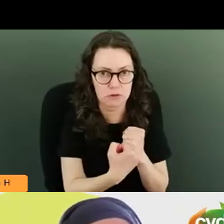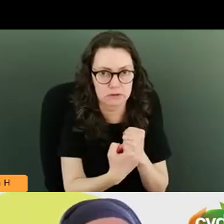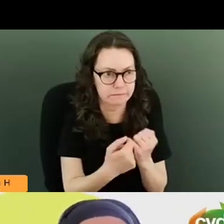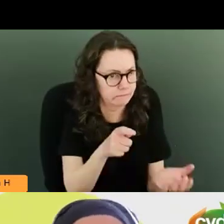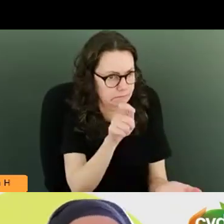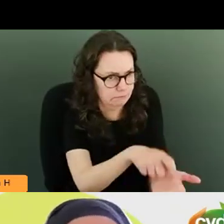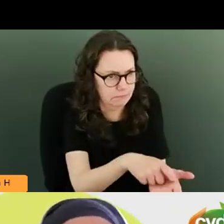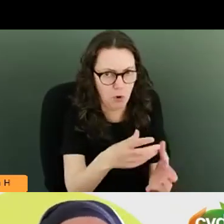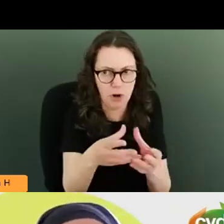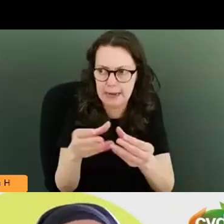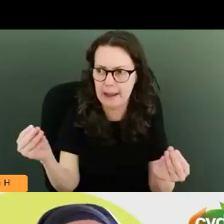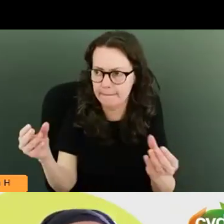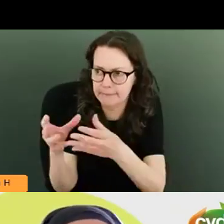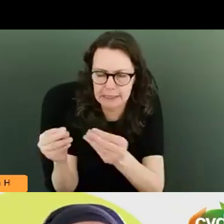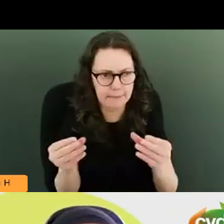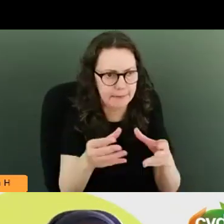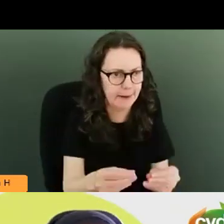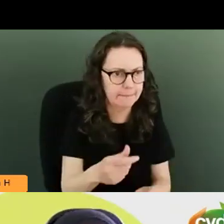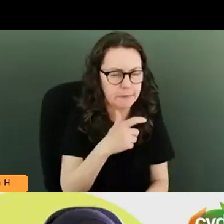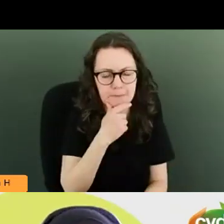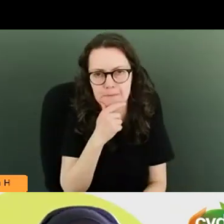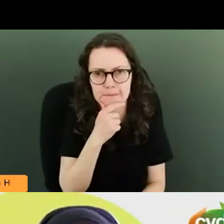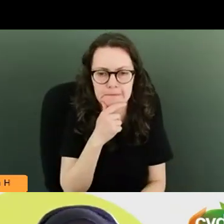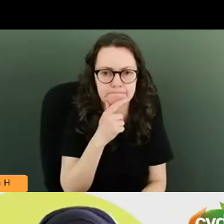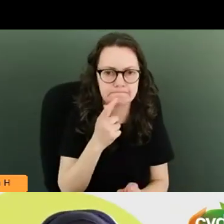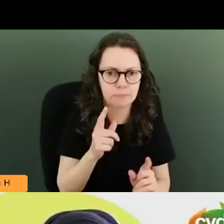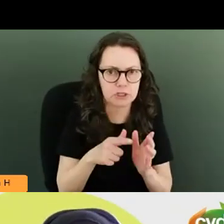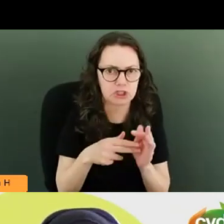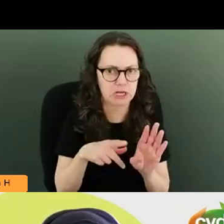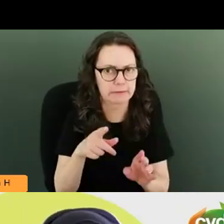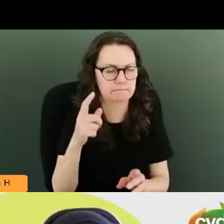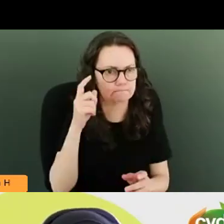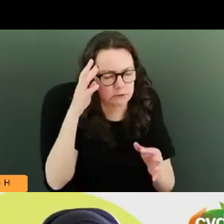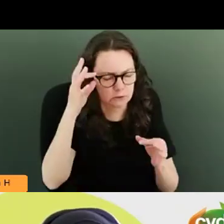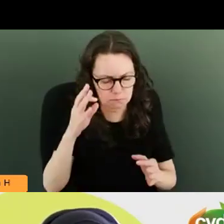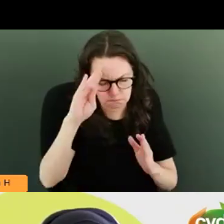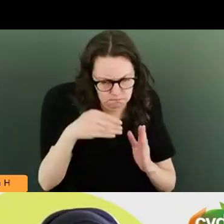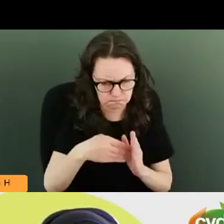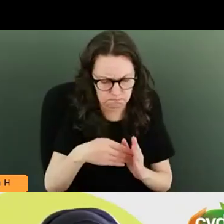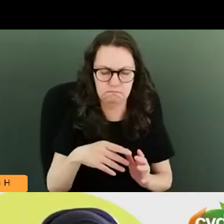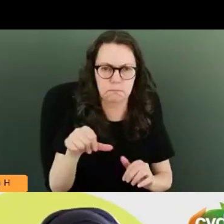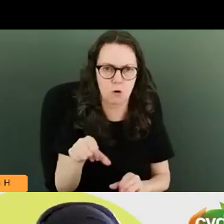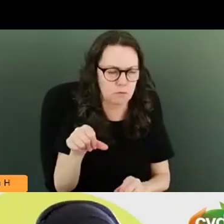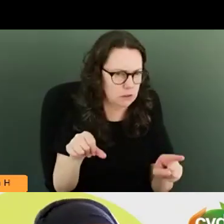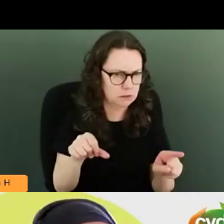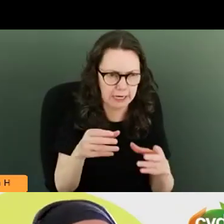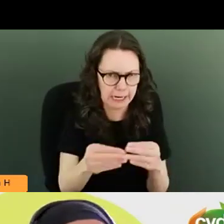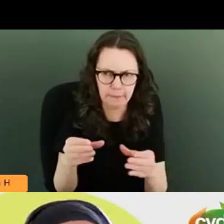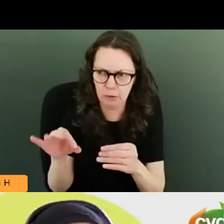communication between sectors and within sectors to different agencies, Jenny became determined to learn what she could